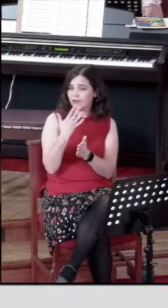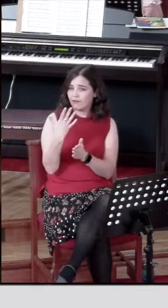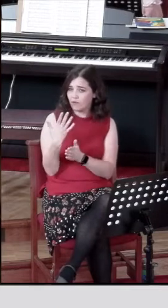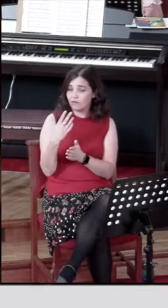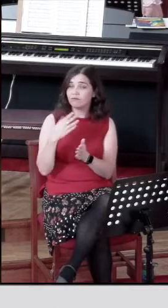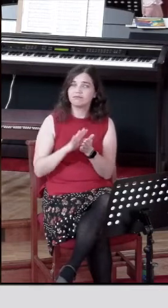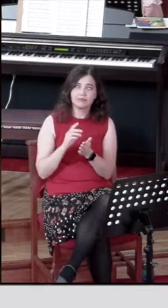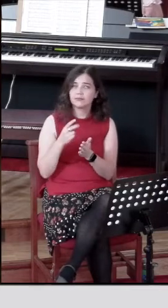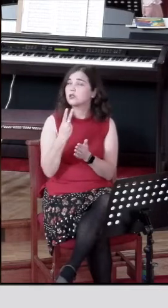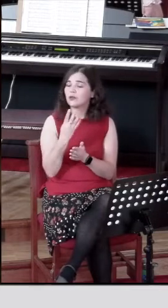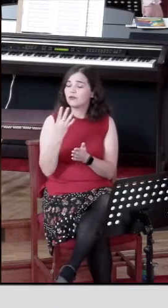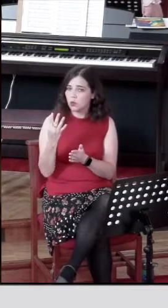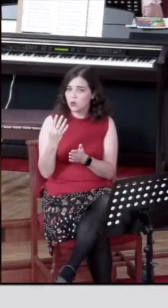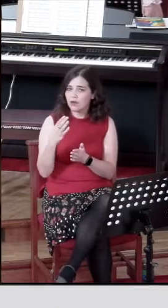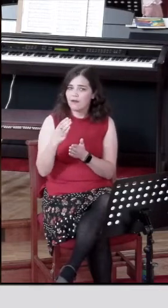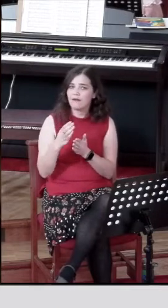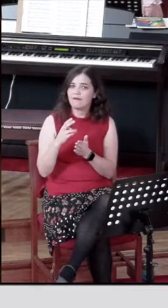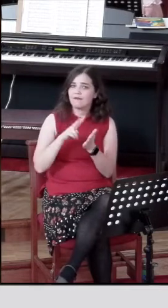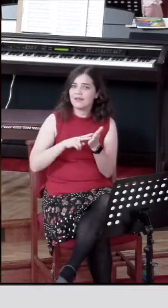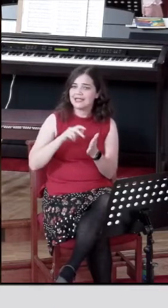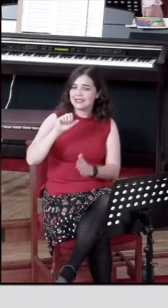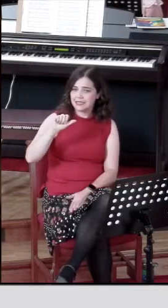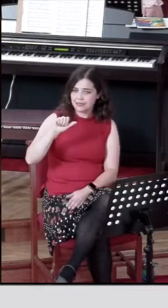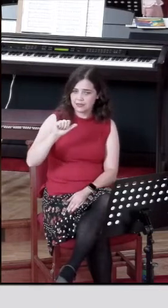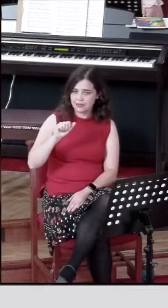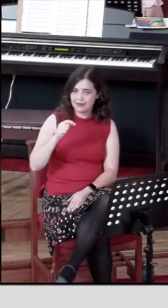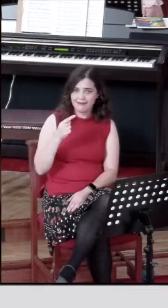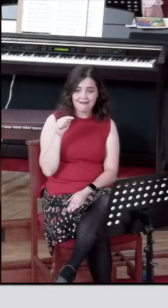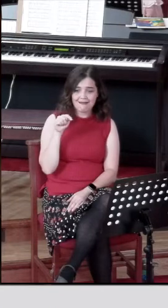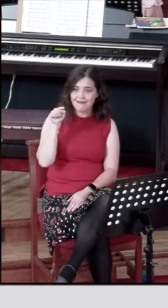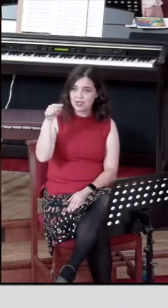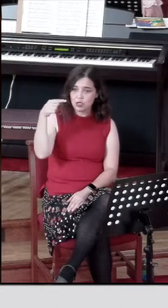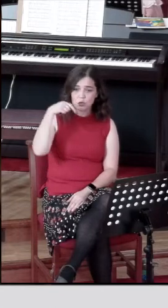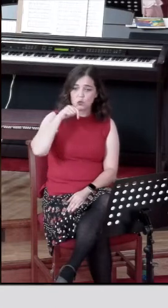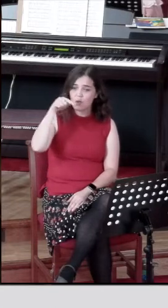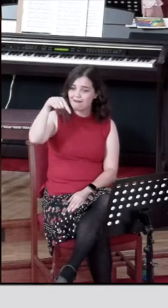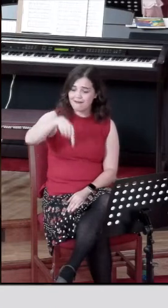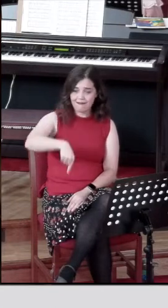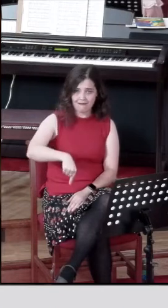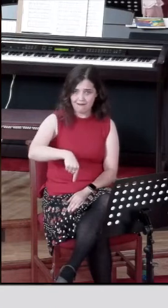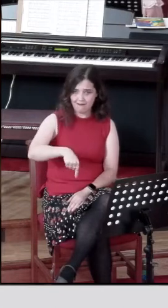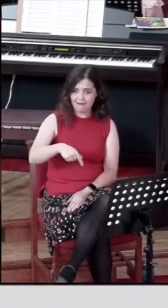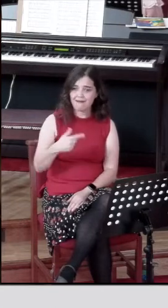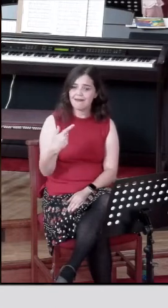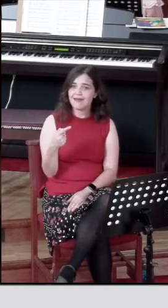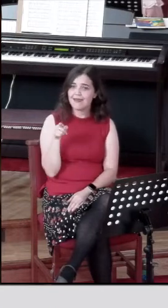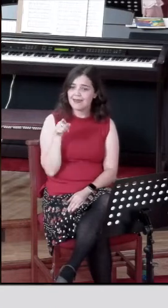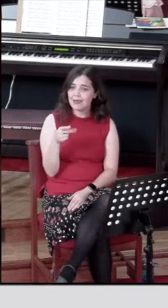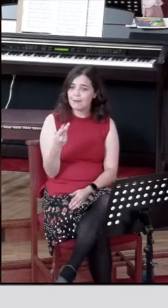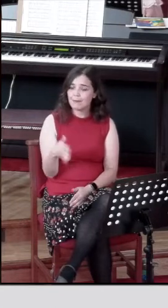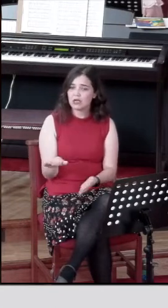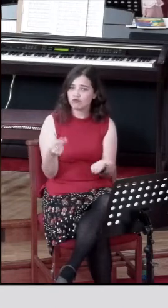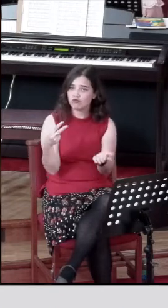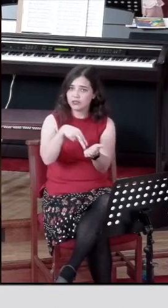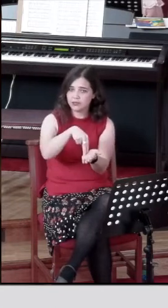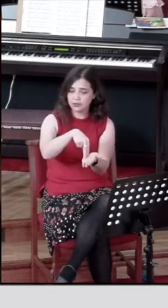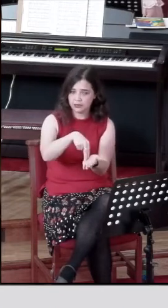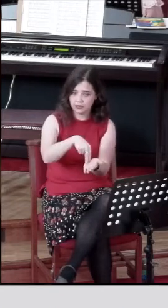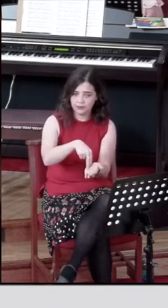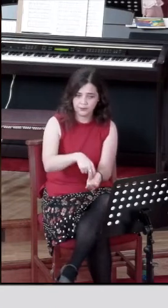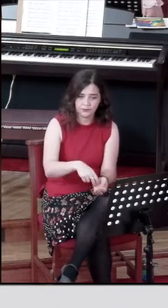that as well? So, he is not here. He has risen.